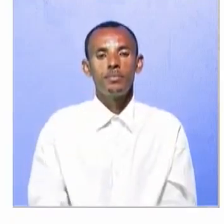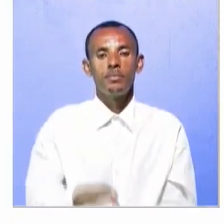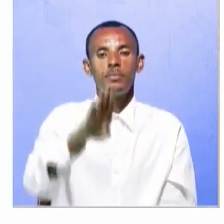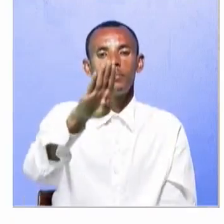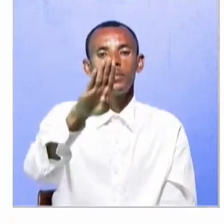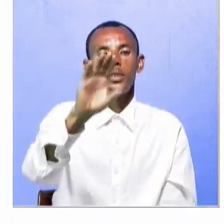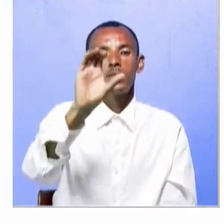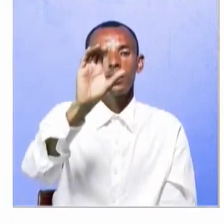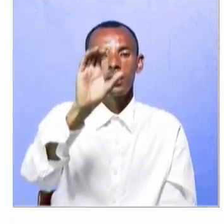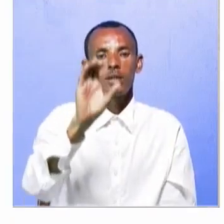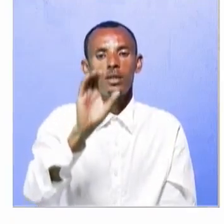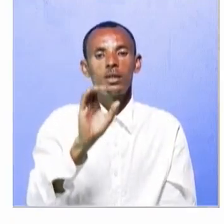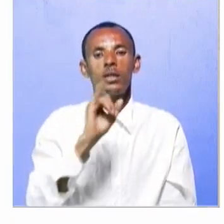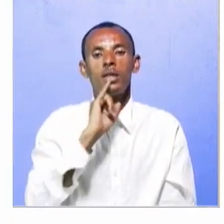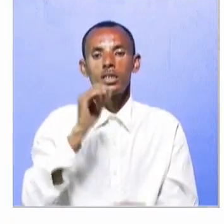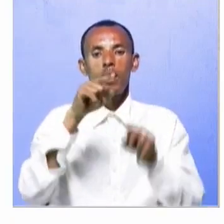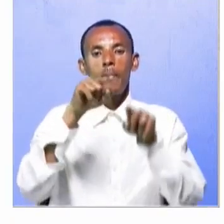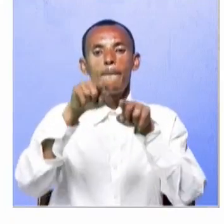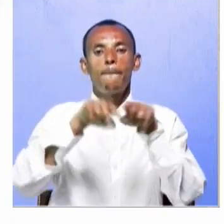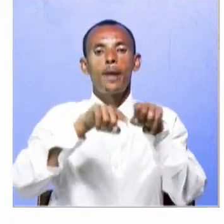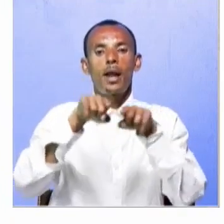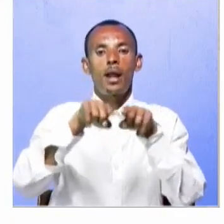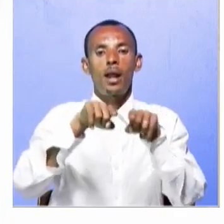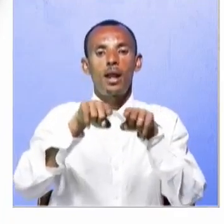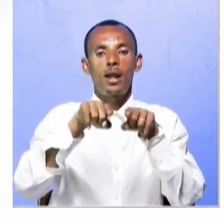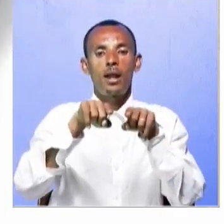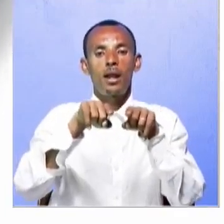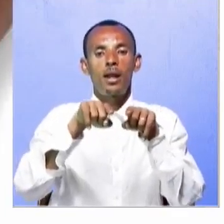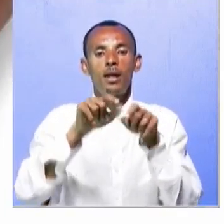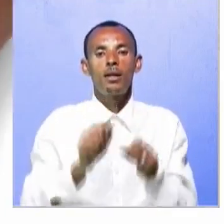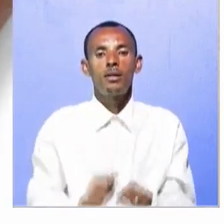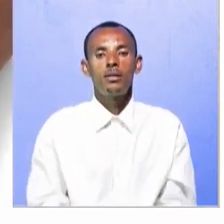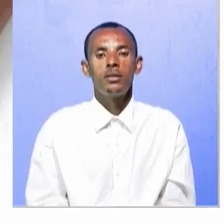BC is parallel to